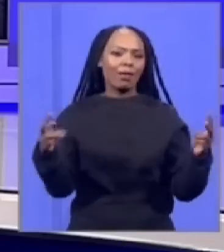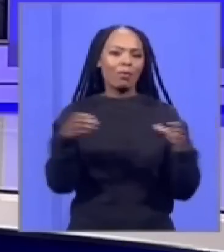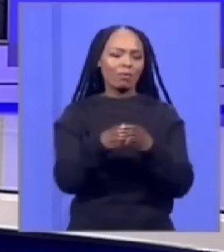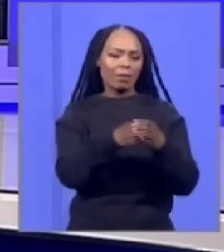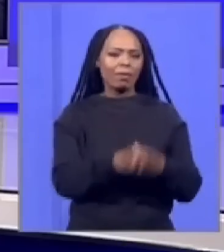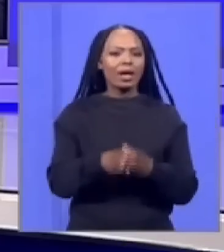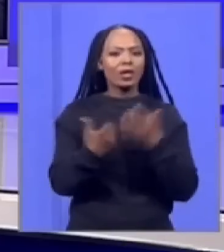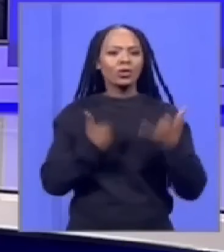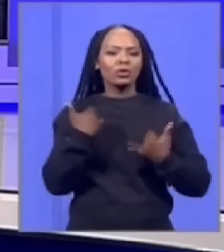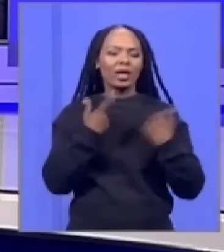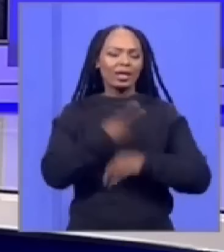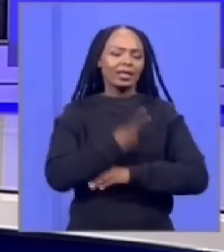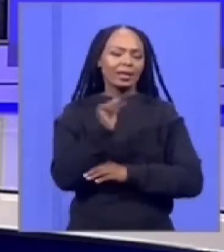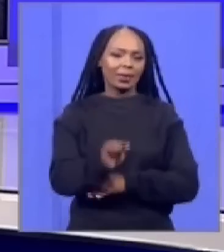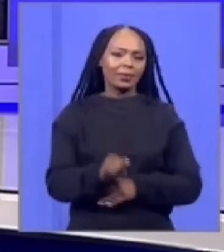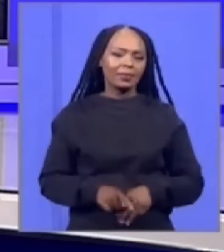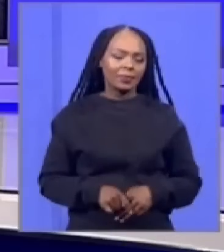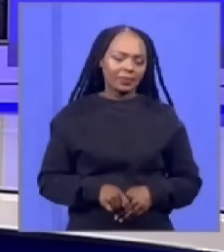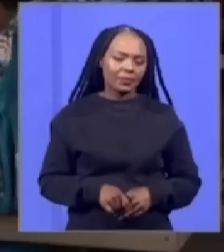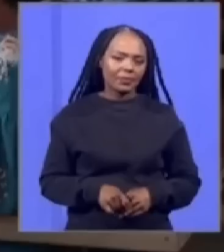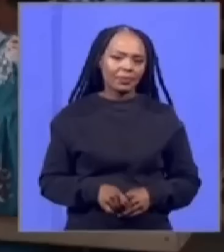letsatsi lena e le le ikgethang.